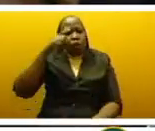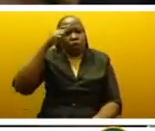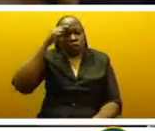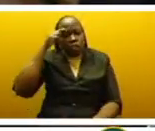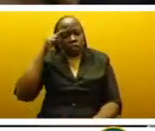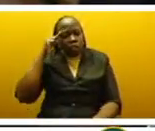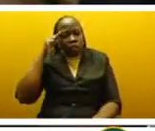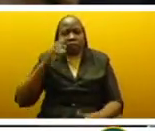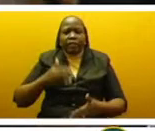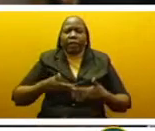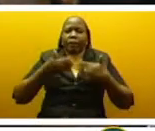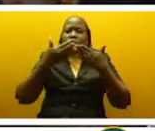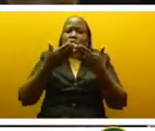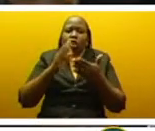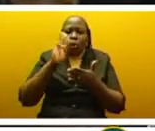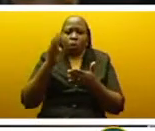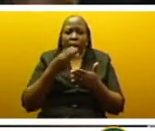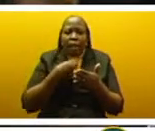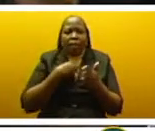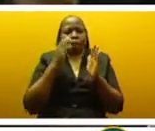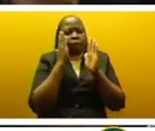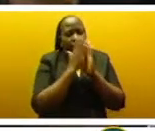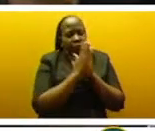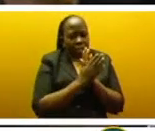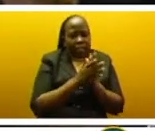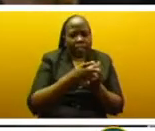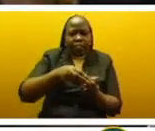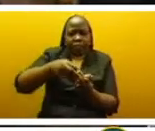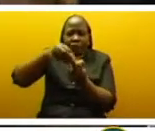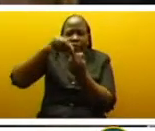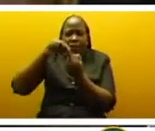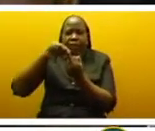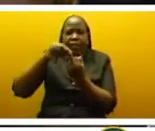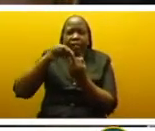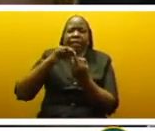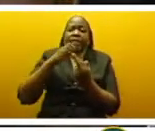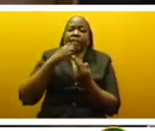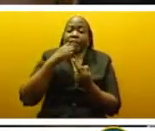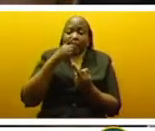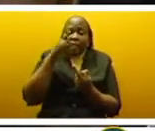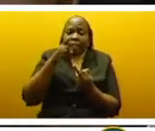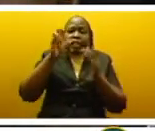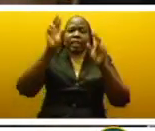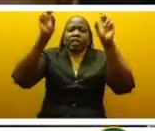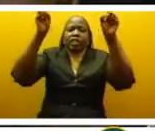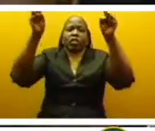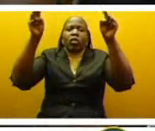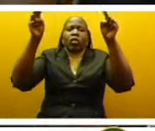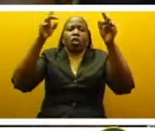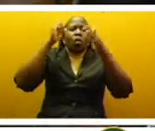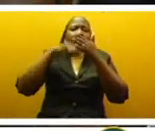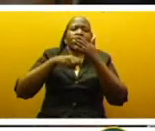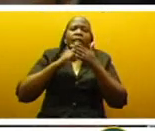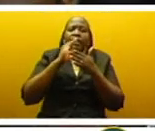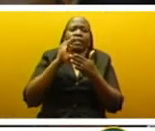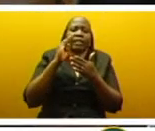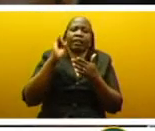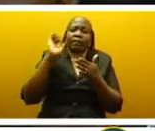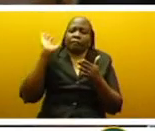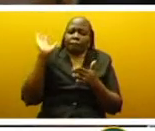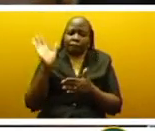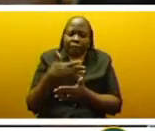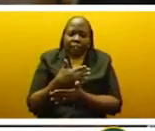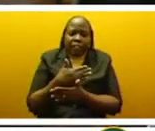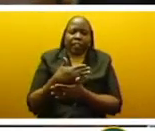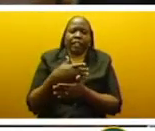had filed, and we specifically addressed that issue. What is a nullity is a nullity, and I believe it was in